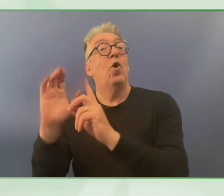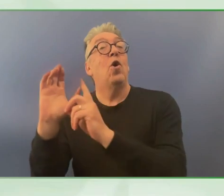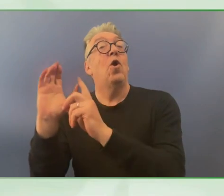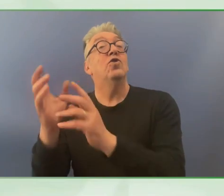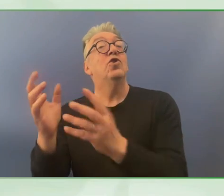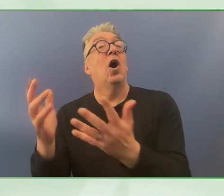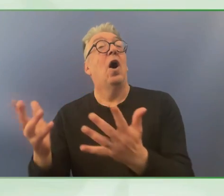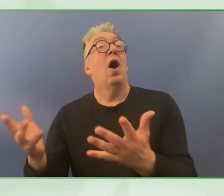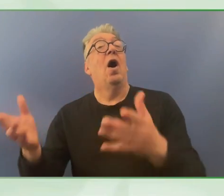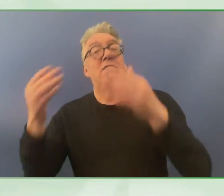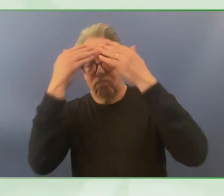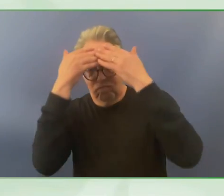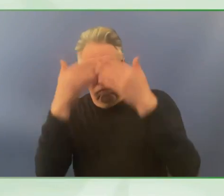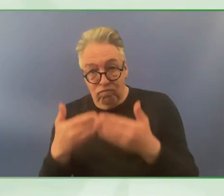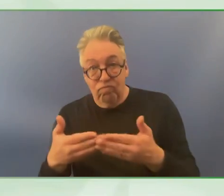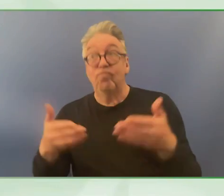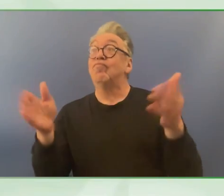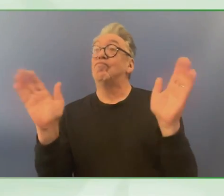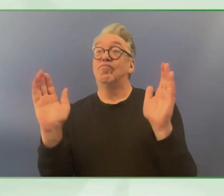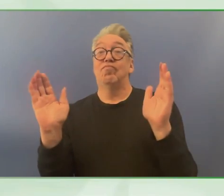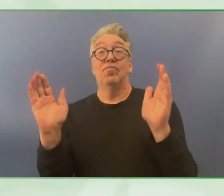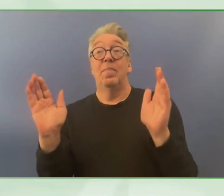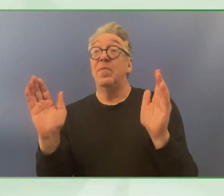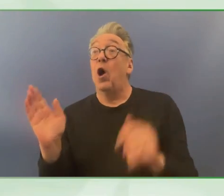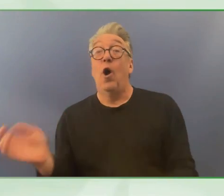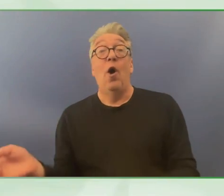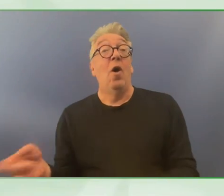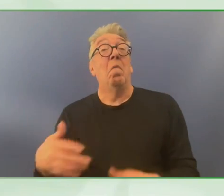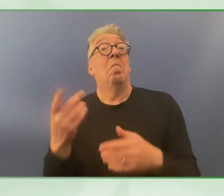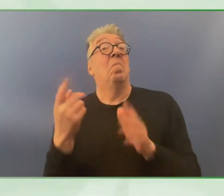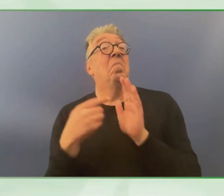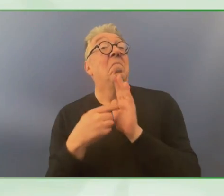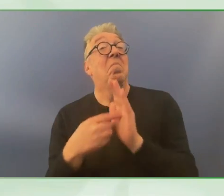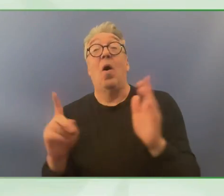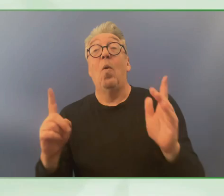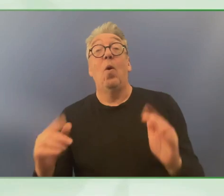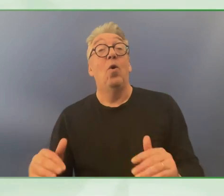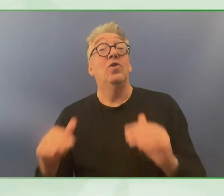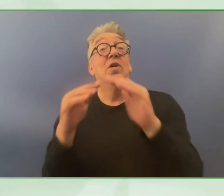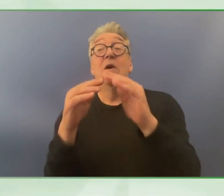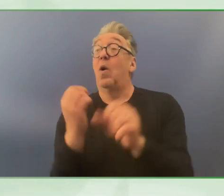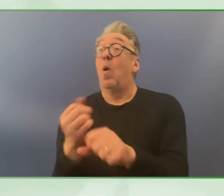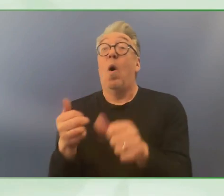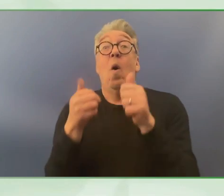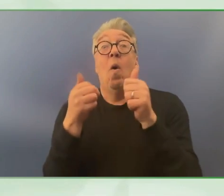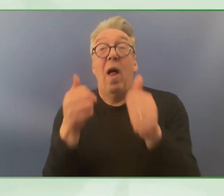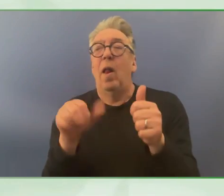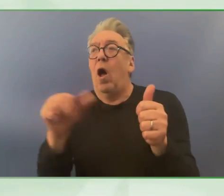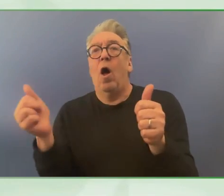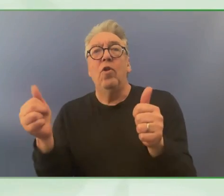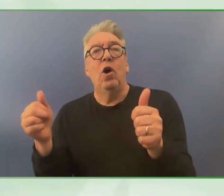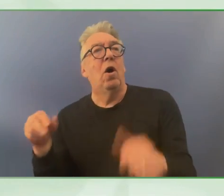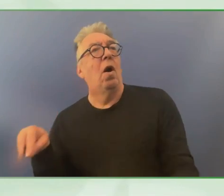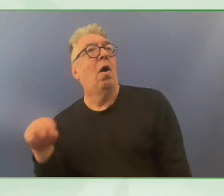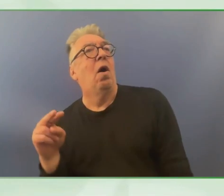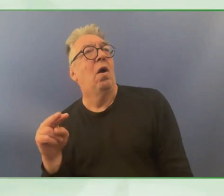in a community that's doing well and others witness that organization doing well, there's a crowding in where other organizations will follow and start to